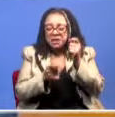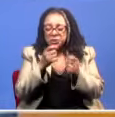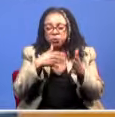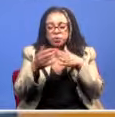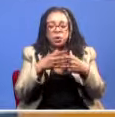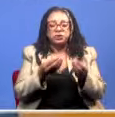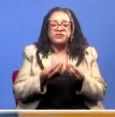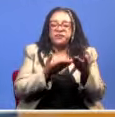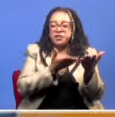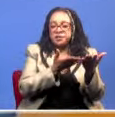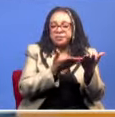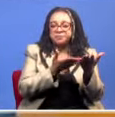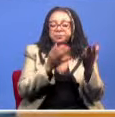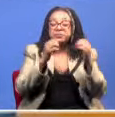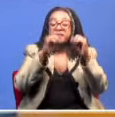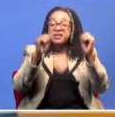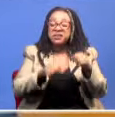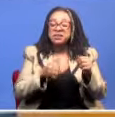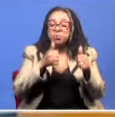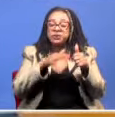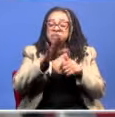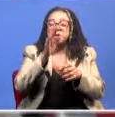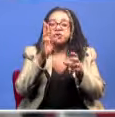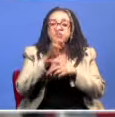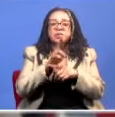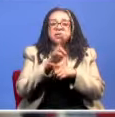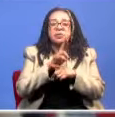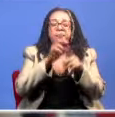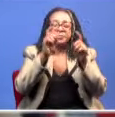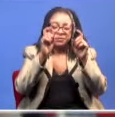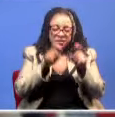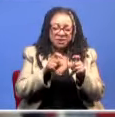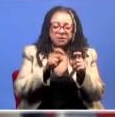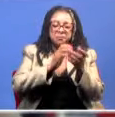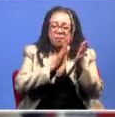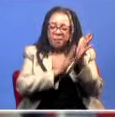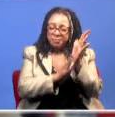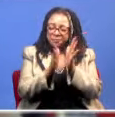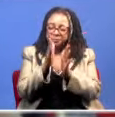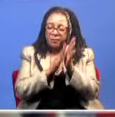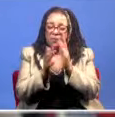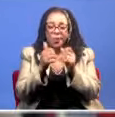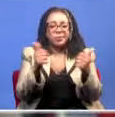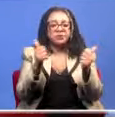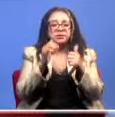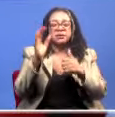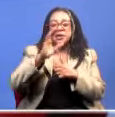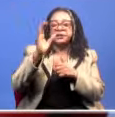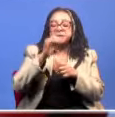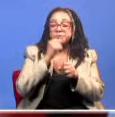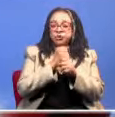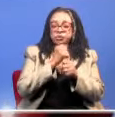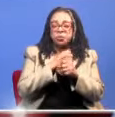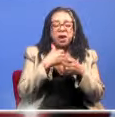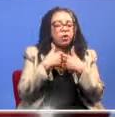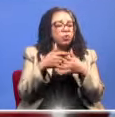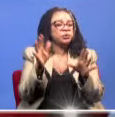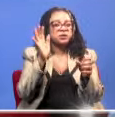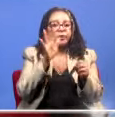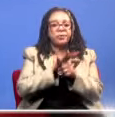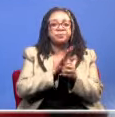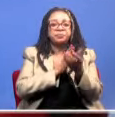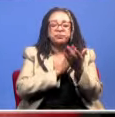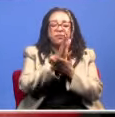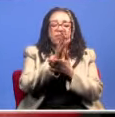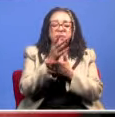that KRA is using at the moment. It needs re-engineering. Custom duties, we are losing a lot through